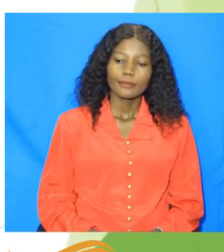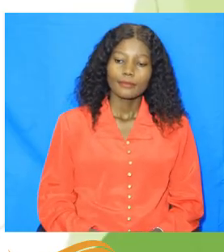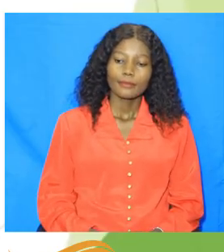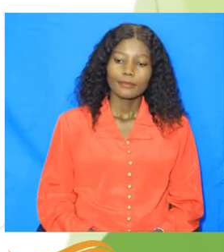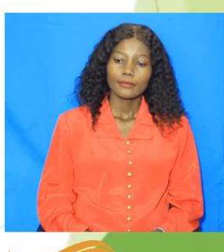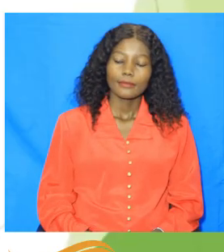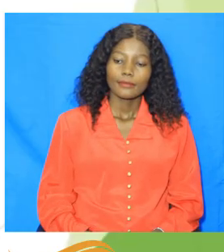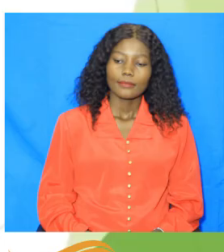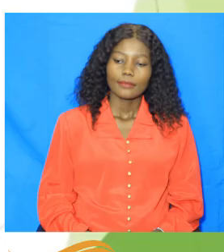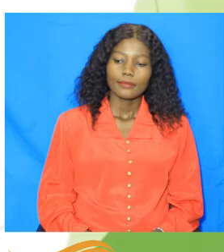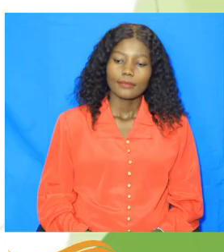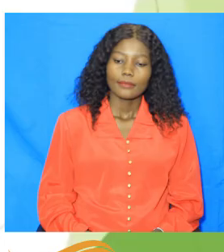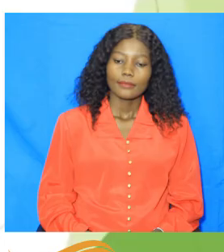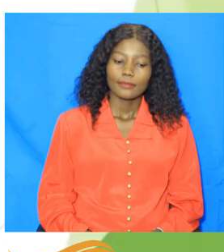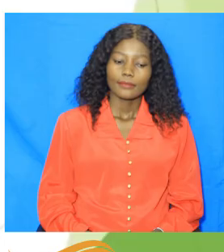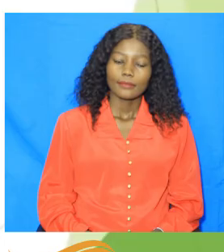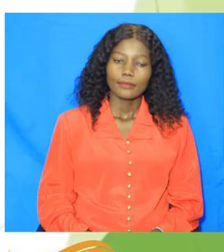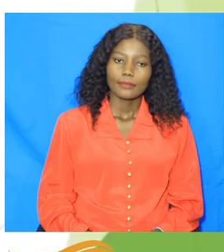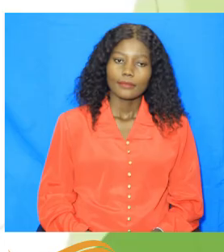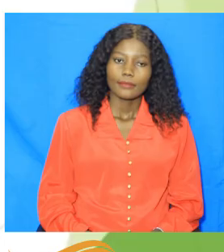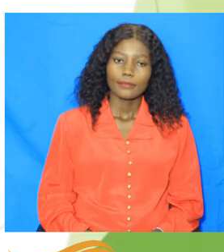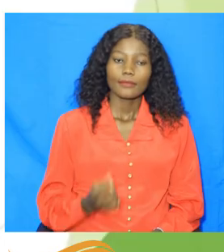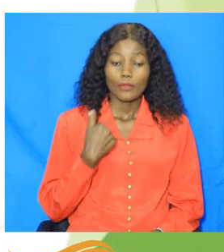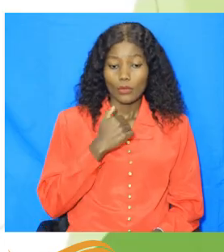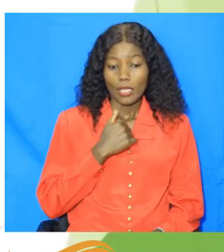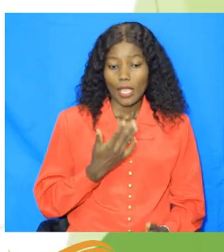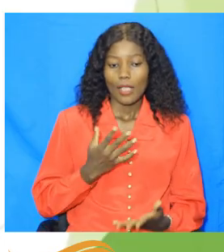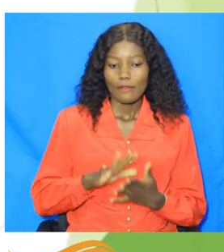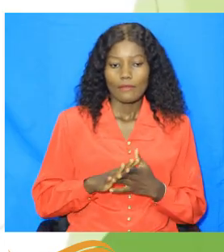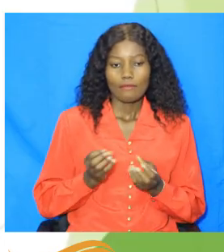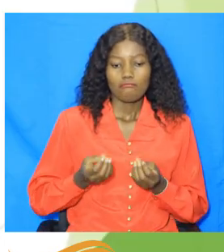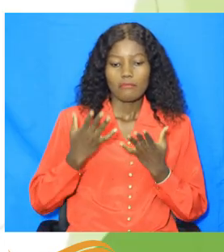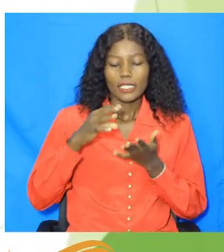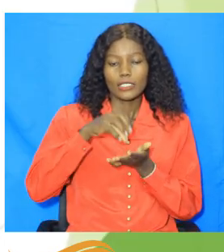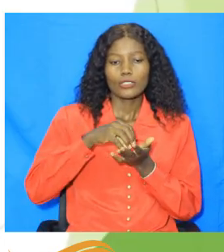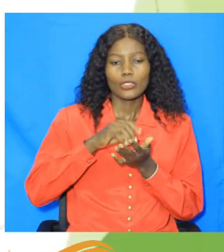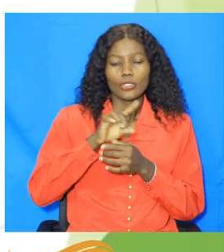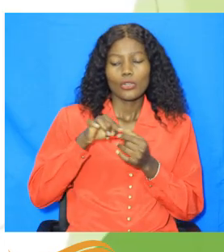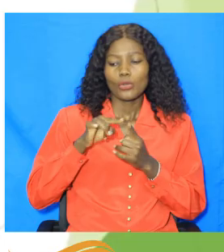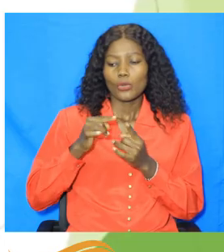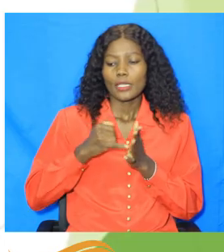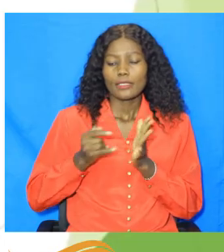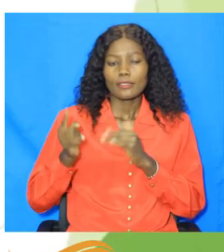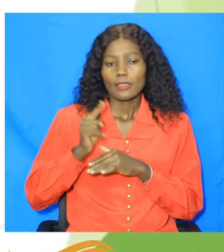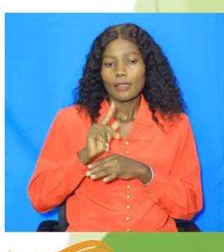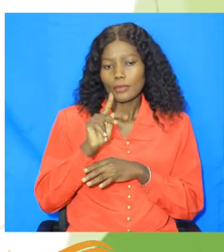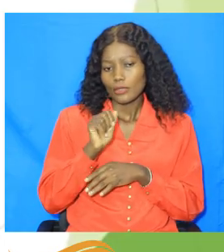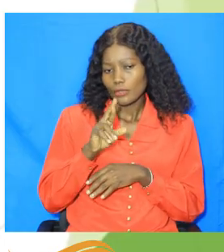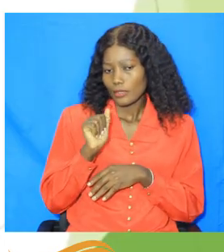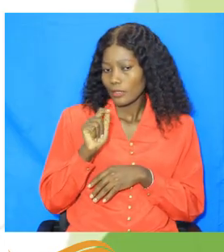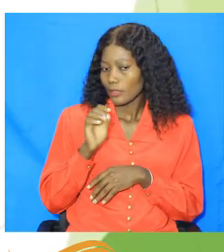Yes, go ahead. All right, thank you. There are a number of situations when it comes to officiating karate, and also in terms of